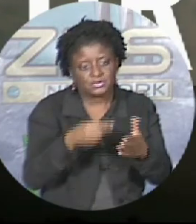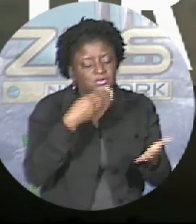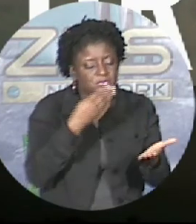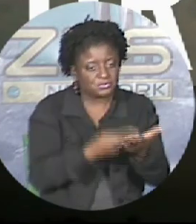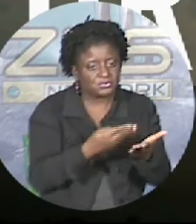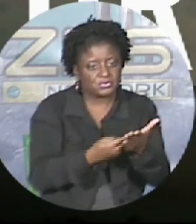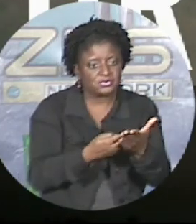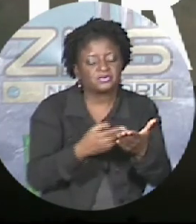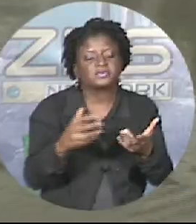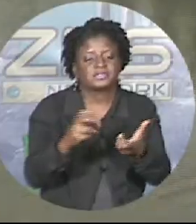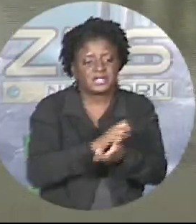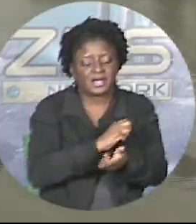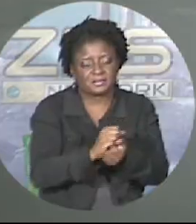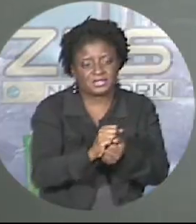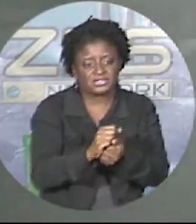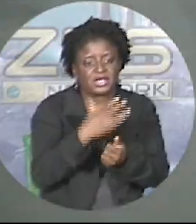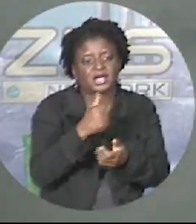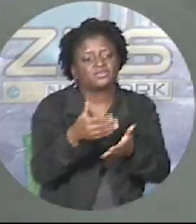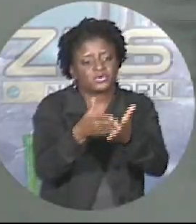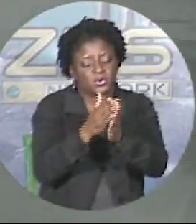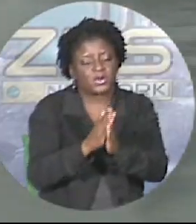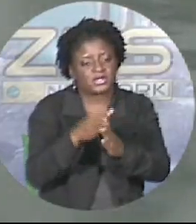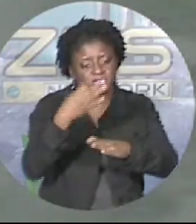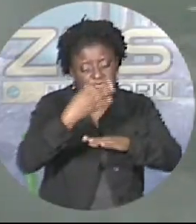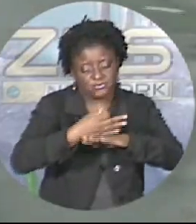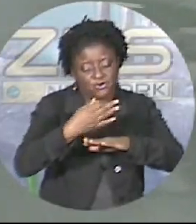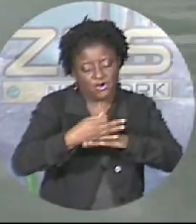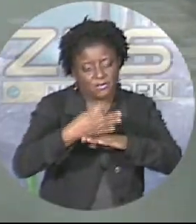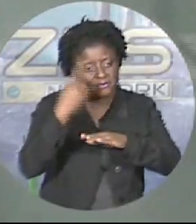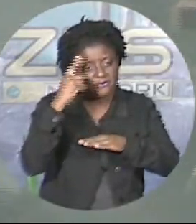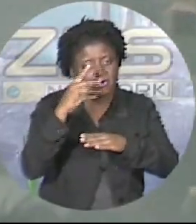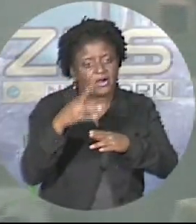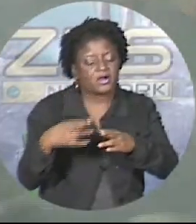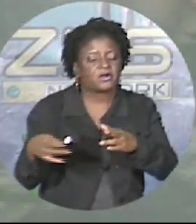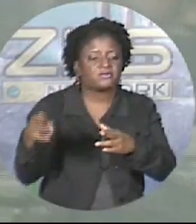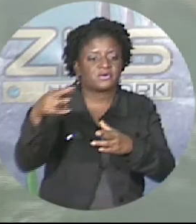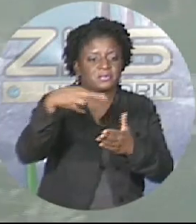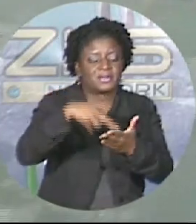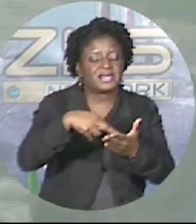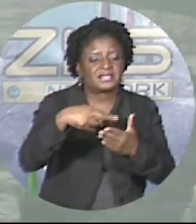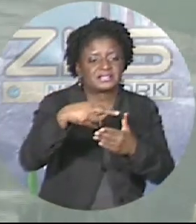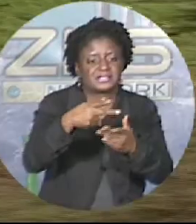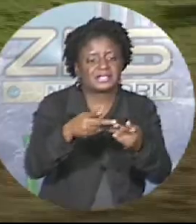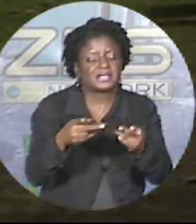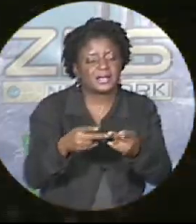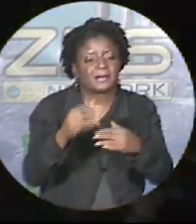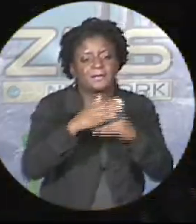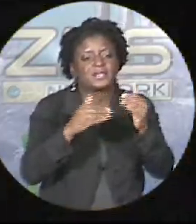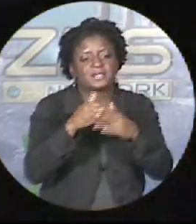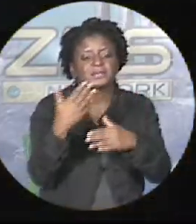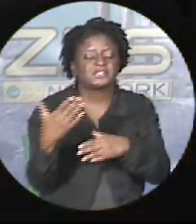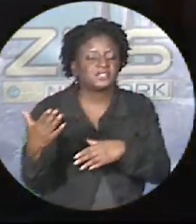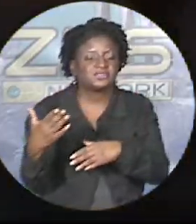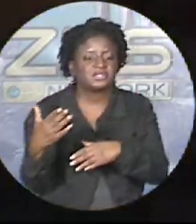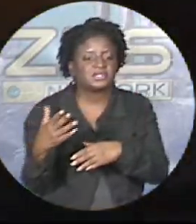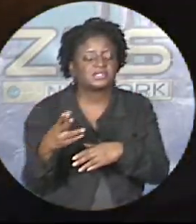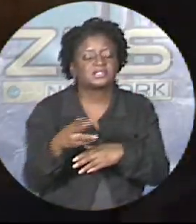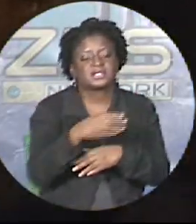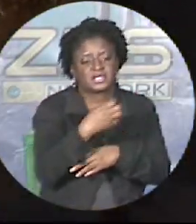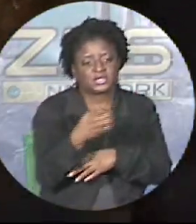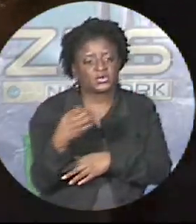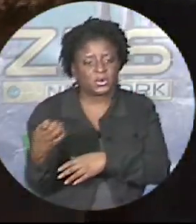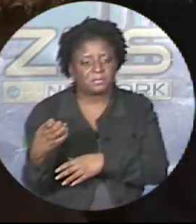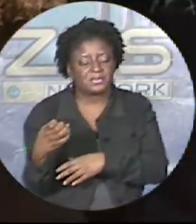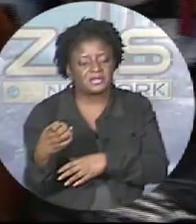form for the replacement of building materials, electrical, plumbing fixtures and materials, household furnishings,